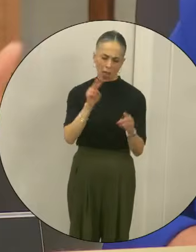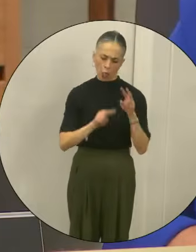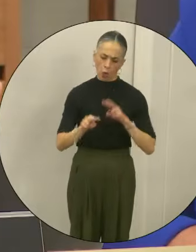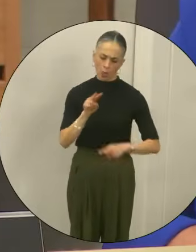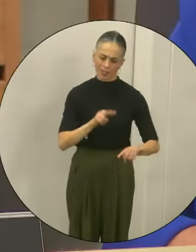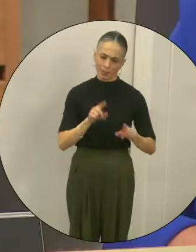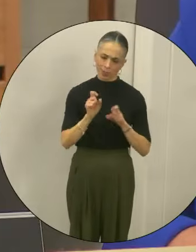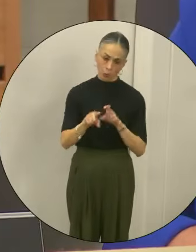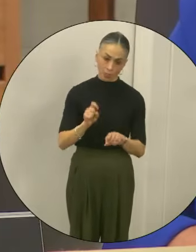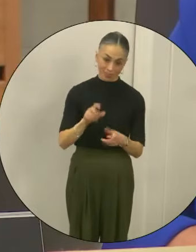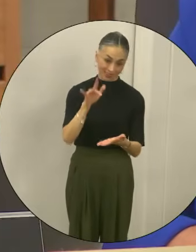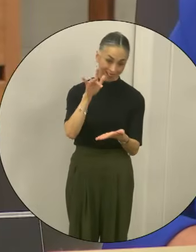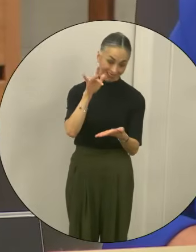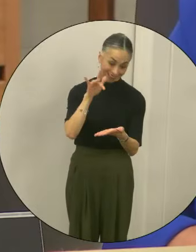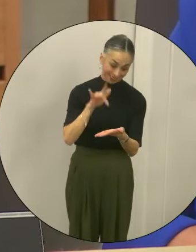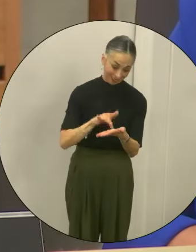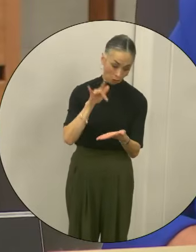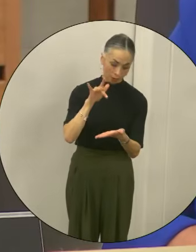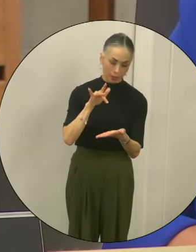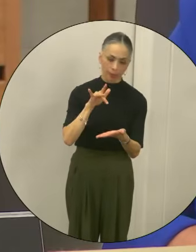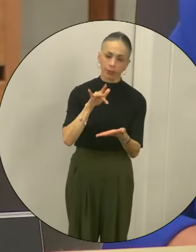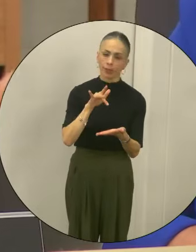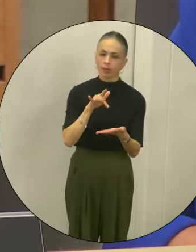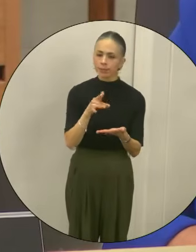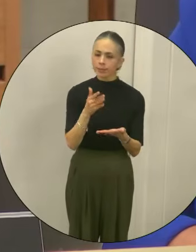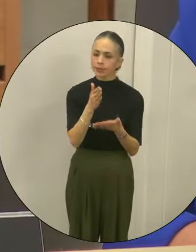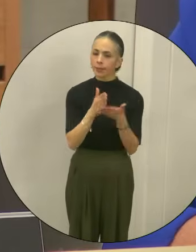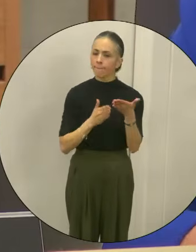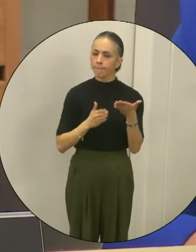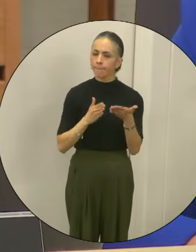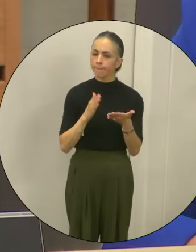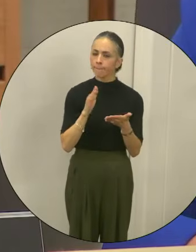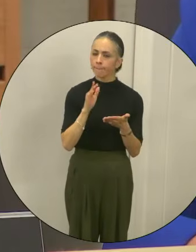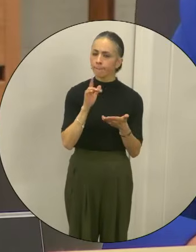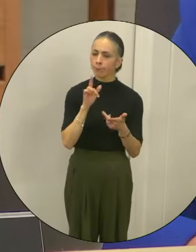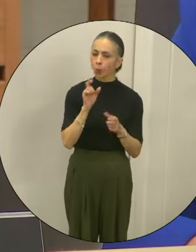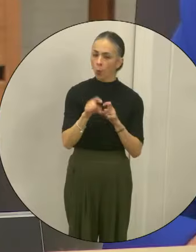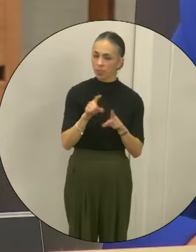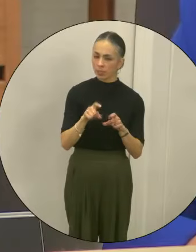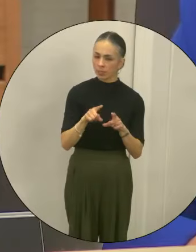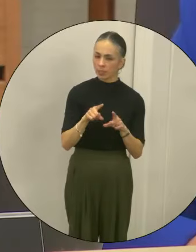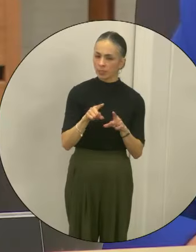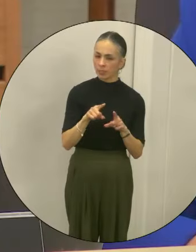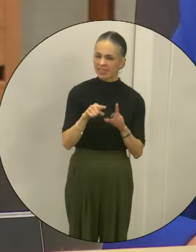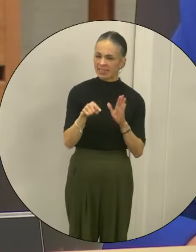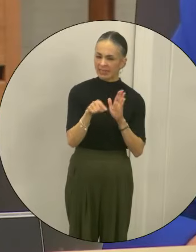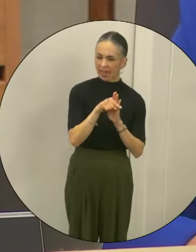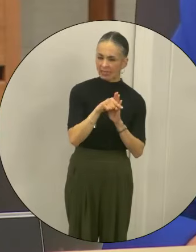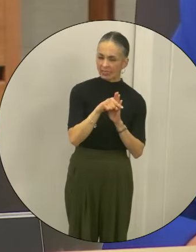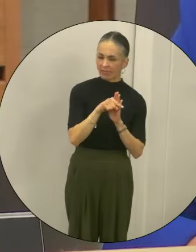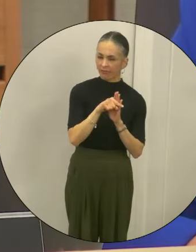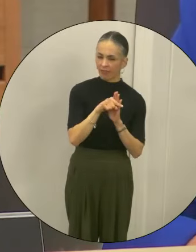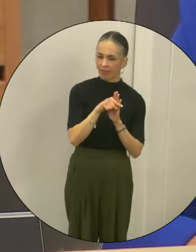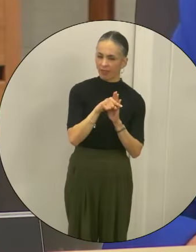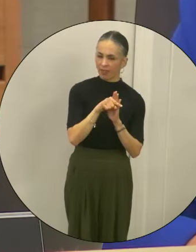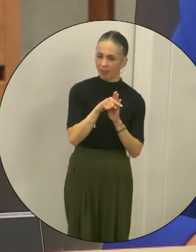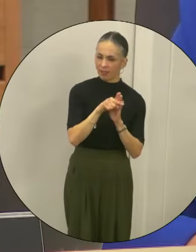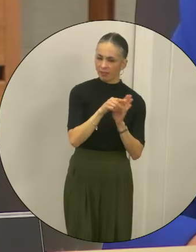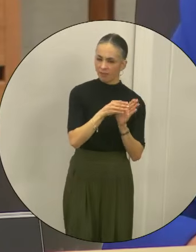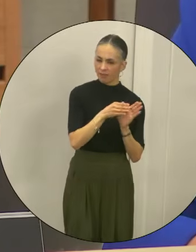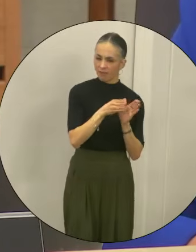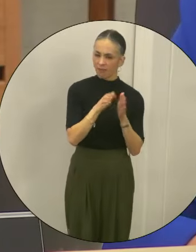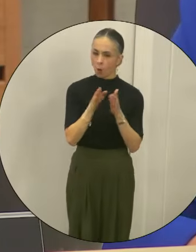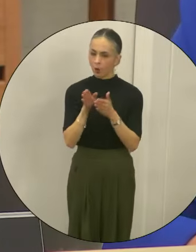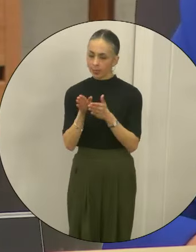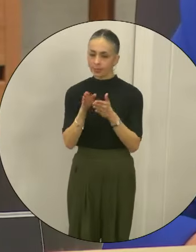when I click on it, we have some questions that are negatively focused, so then depending on the